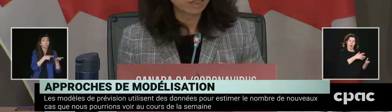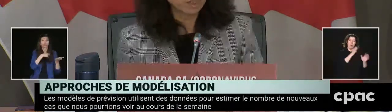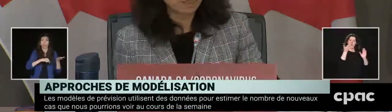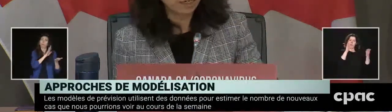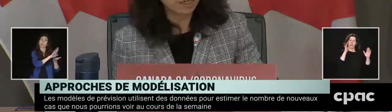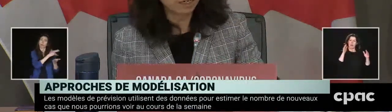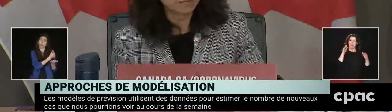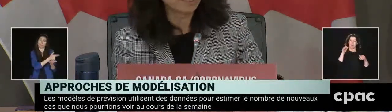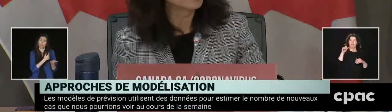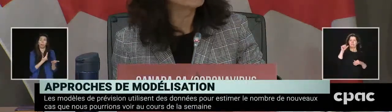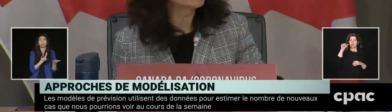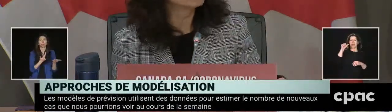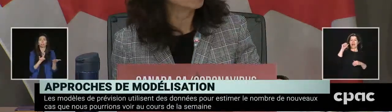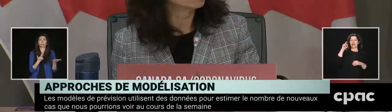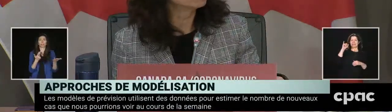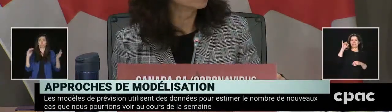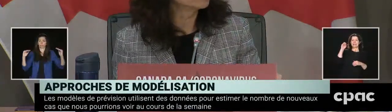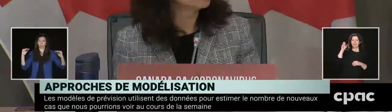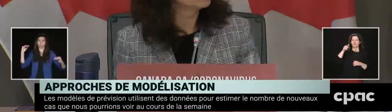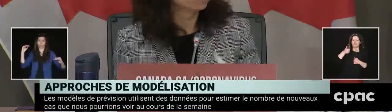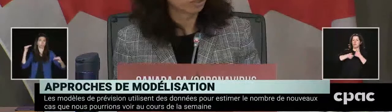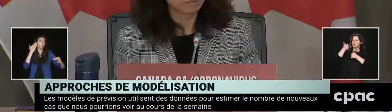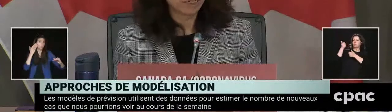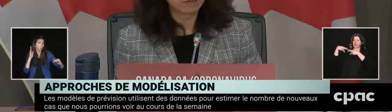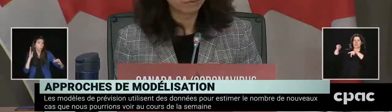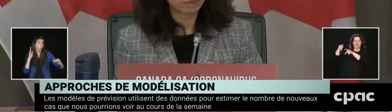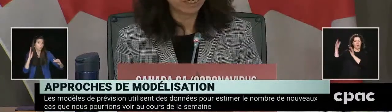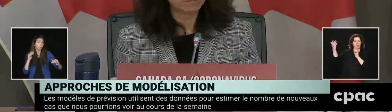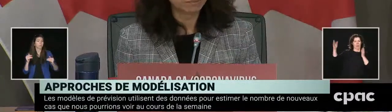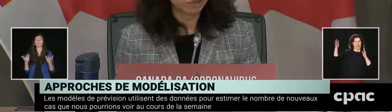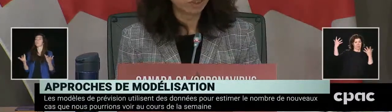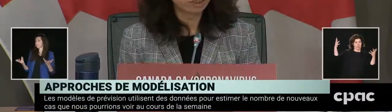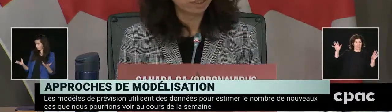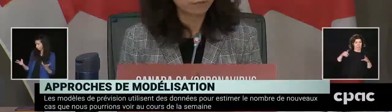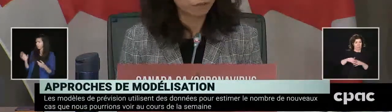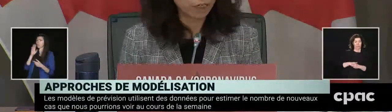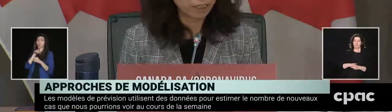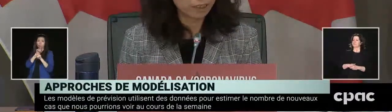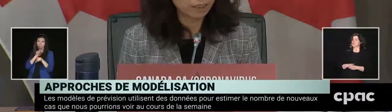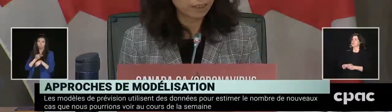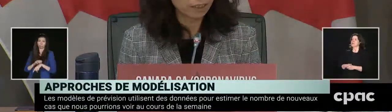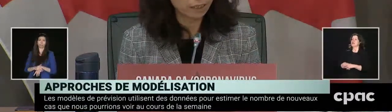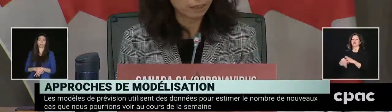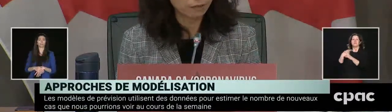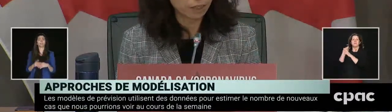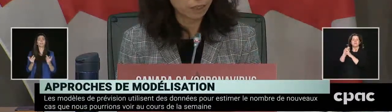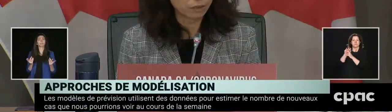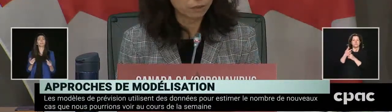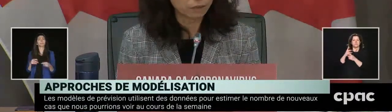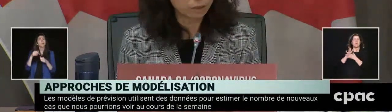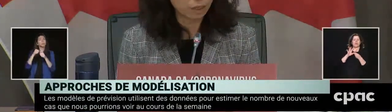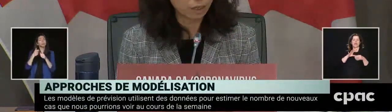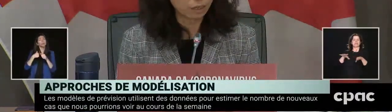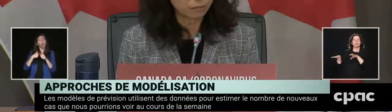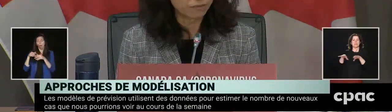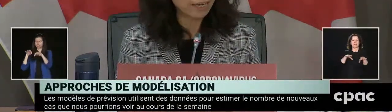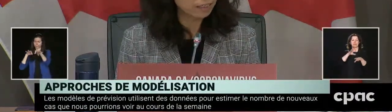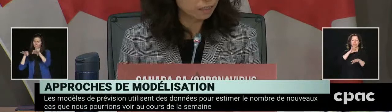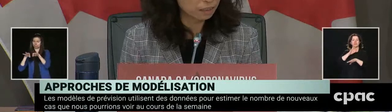Yes, so the dynamic model that we talked about will input a variety of